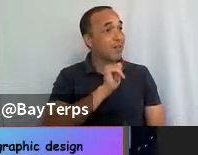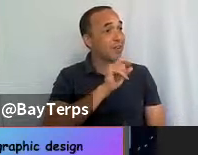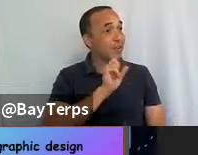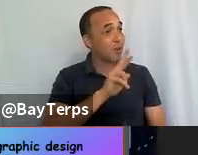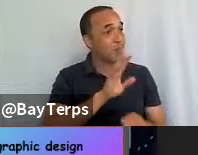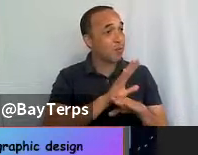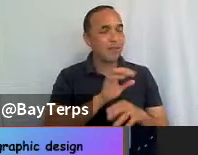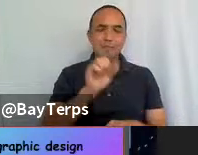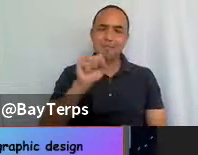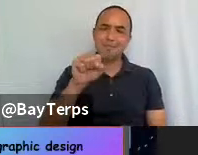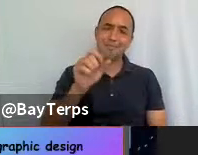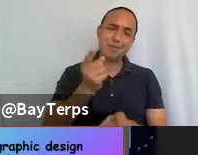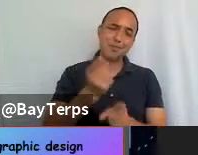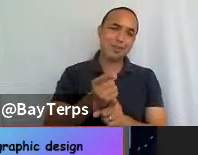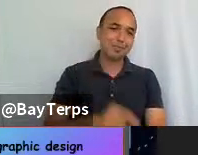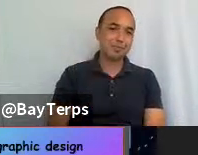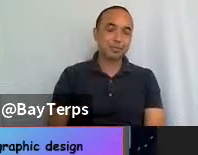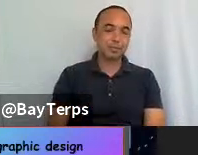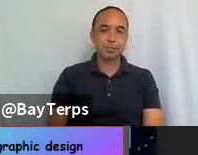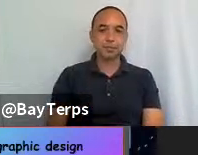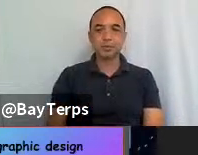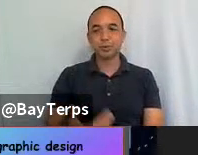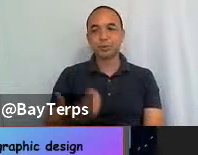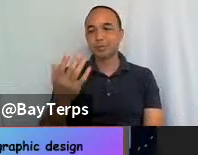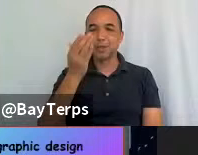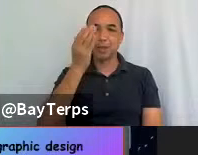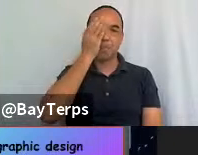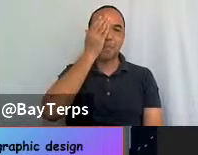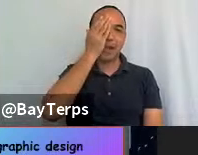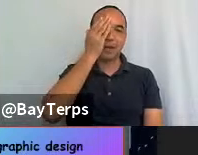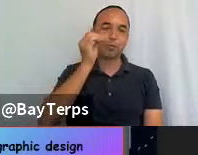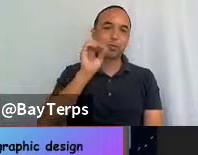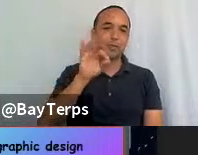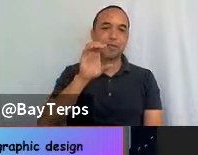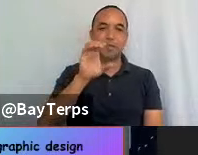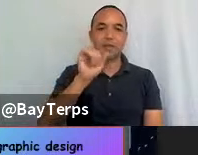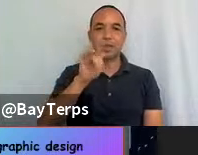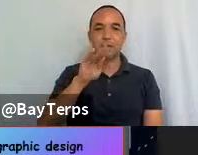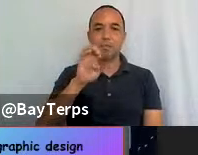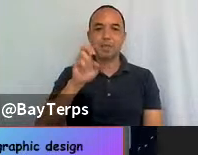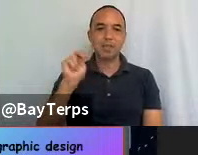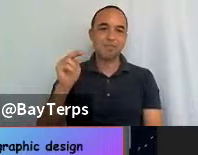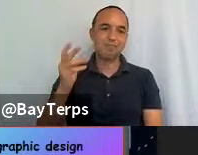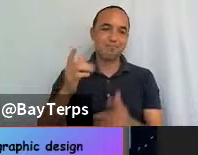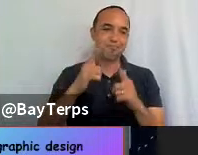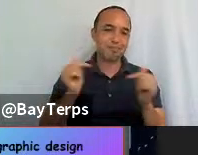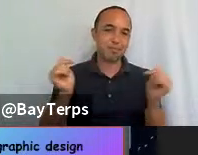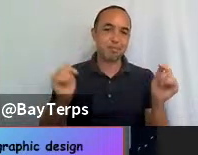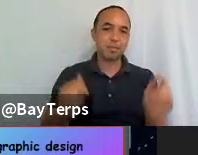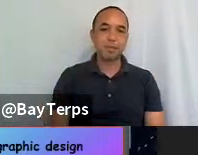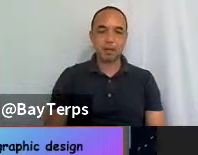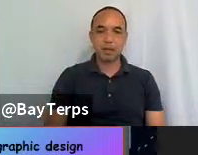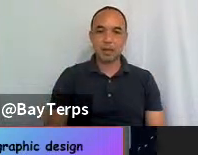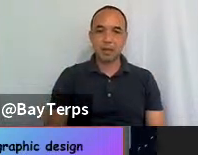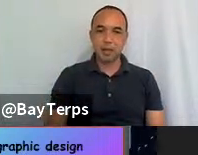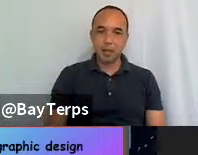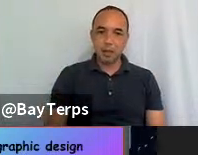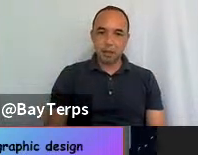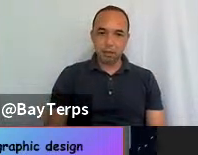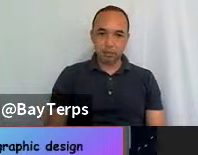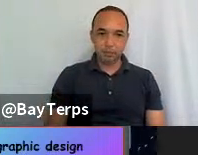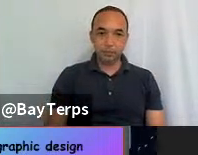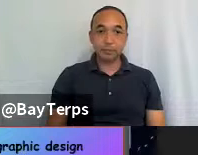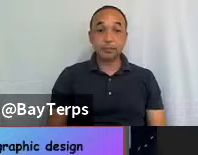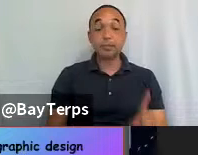Or, Pirates of the Caribbean or anything like that. I wanted to